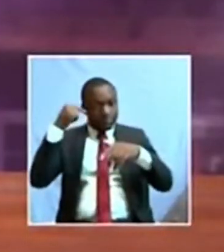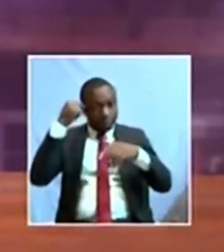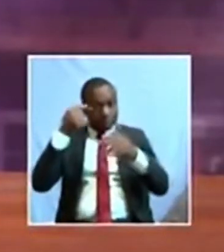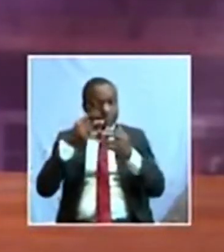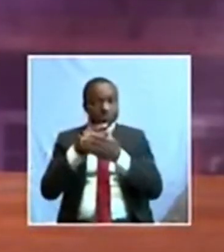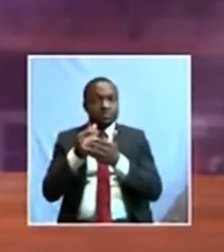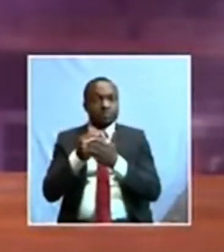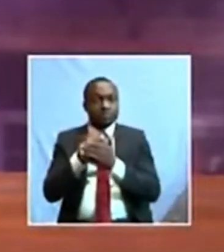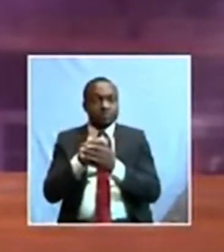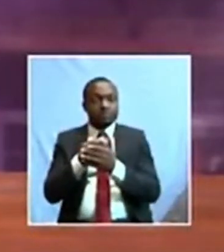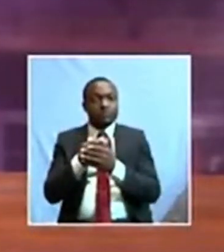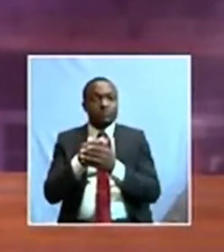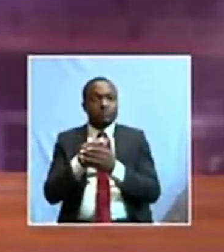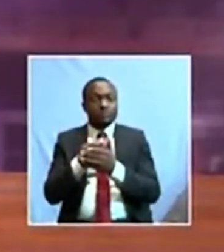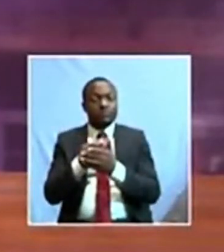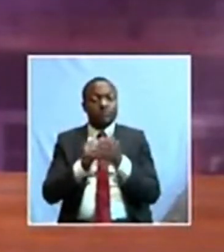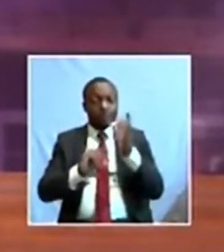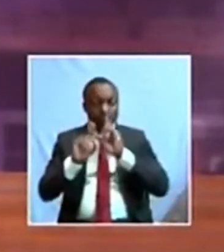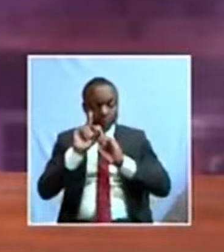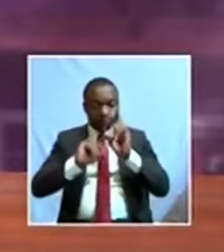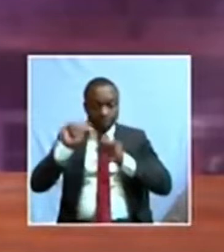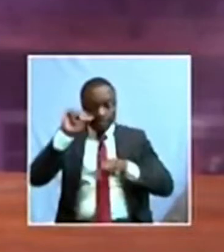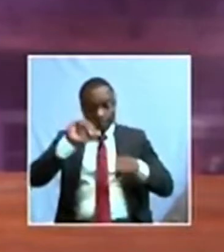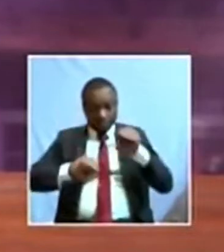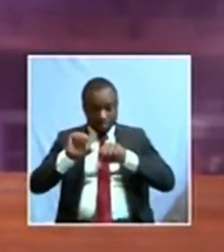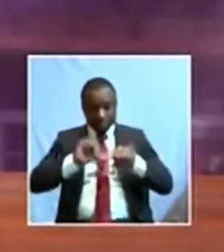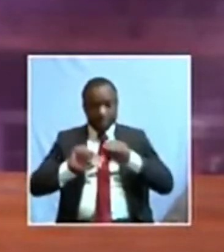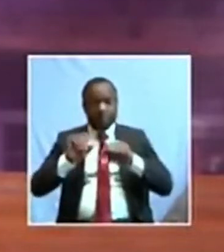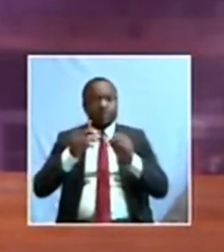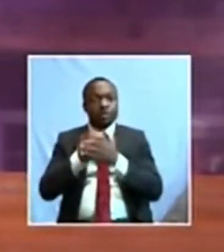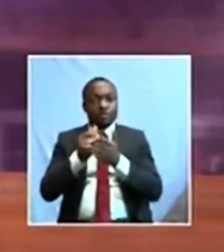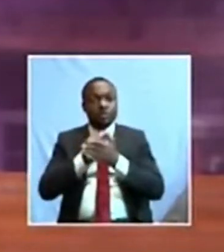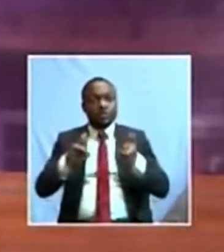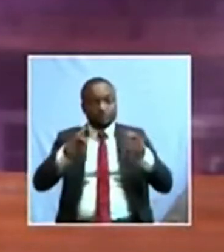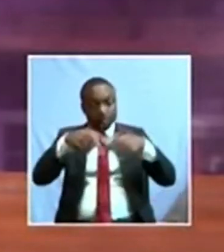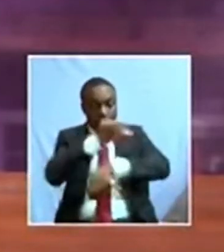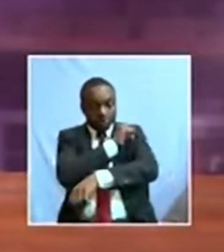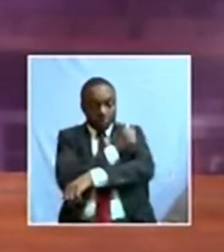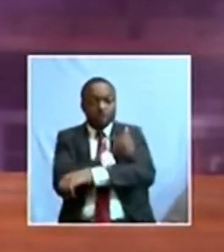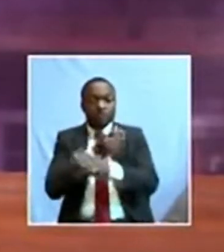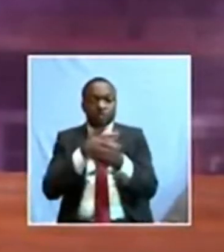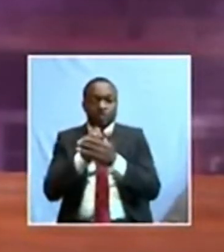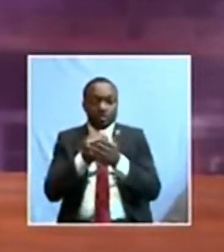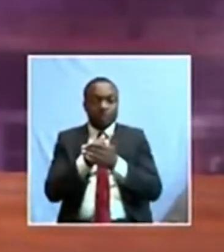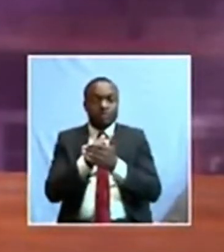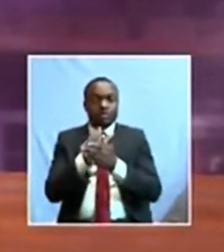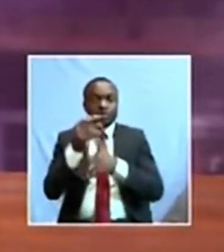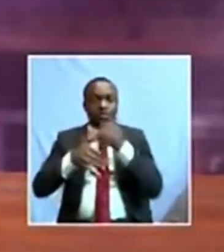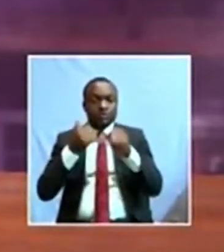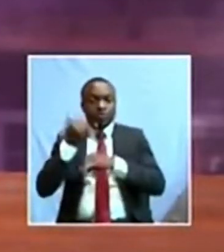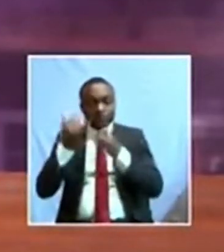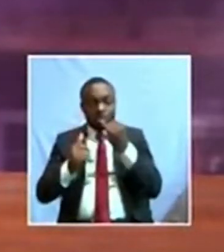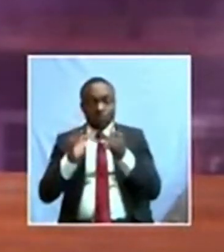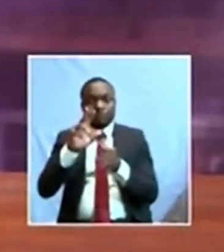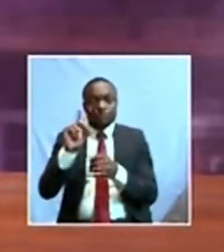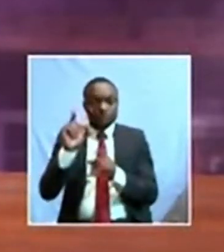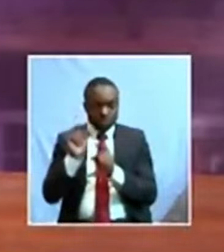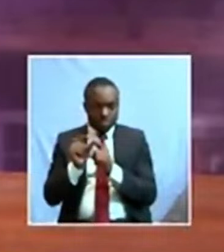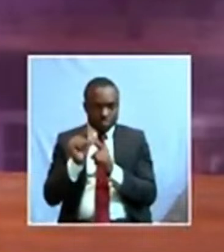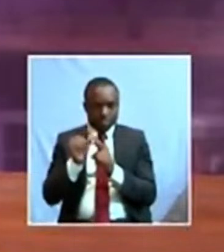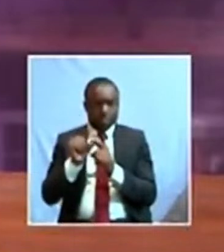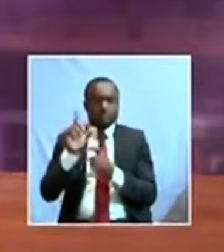Accounts, which is considering the audit of the accounts of local authorities for the financial year ended 31st